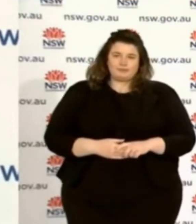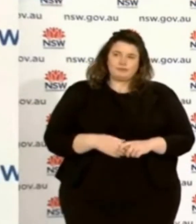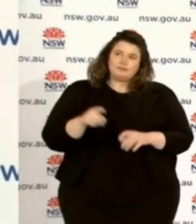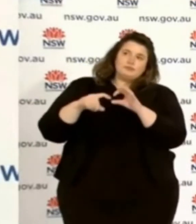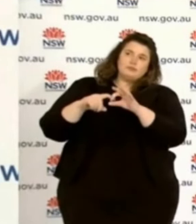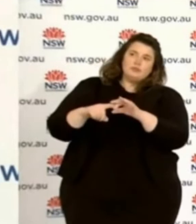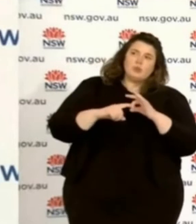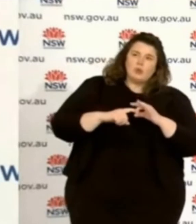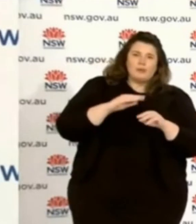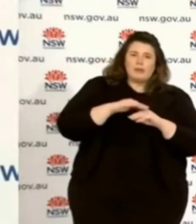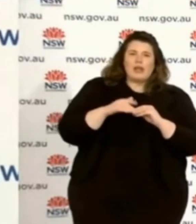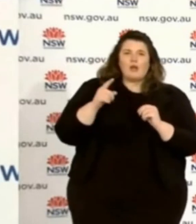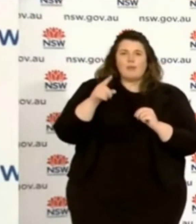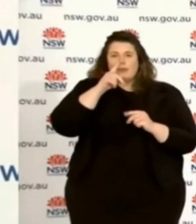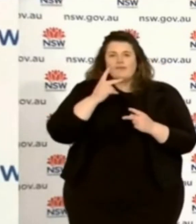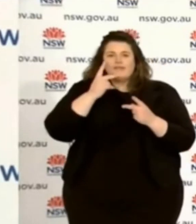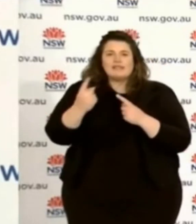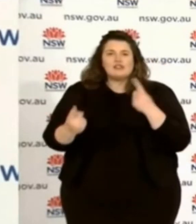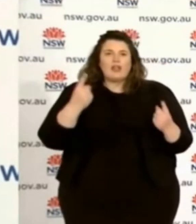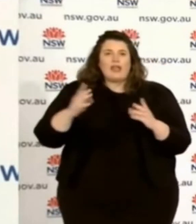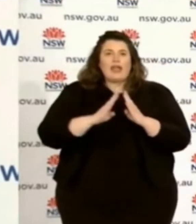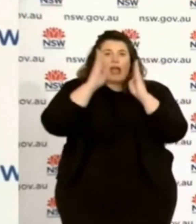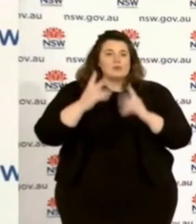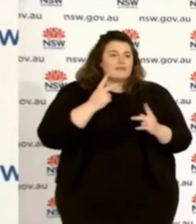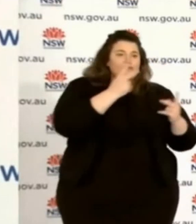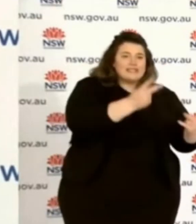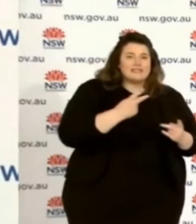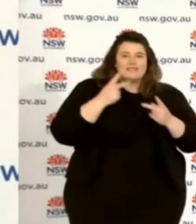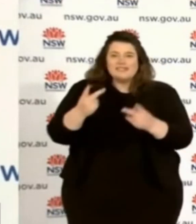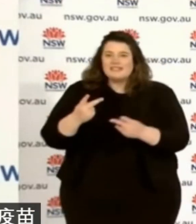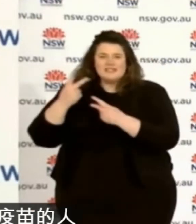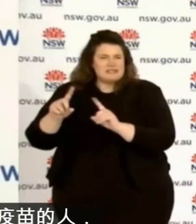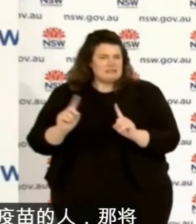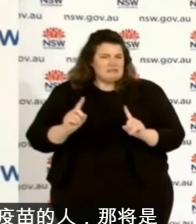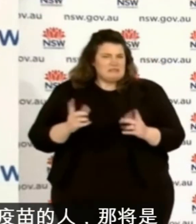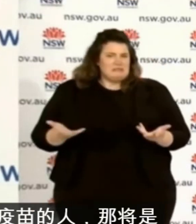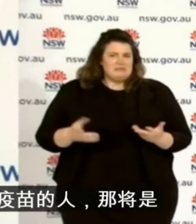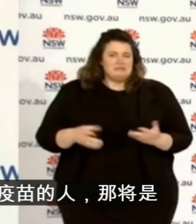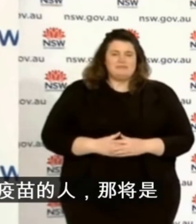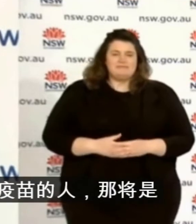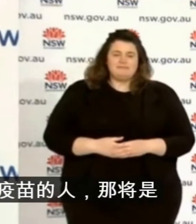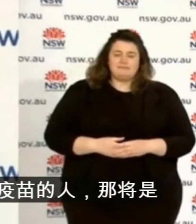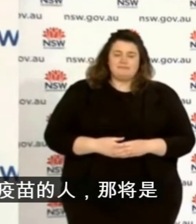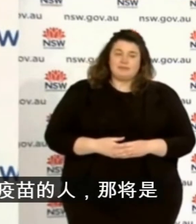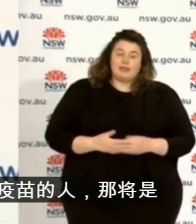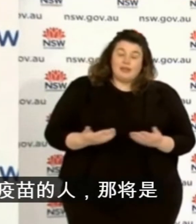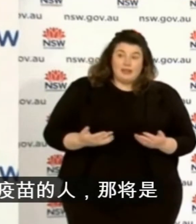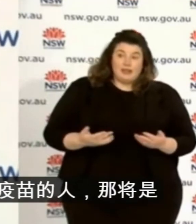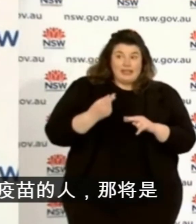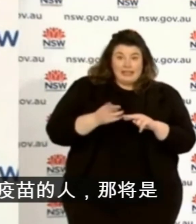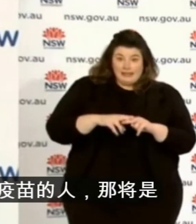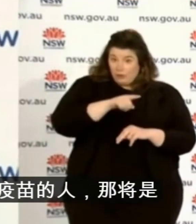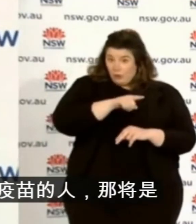obviously, that just an honest system? Well, obviously, there is no perfection to this, but it would be extremely careless